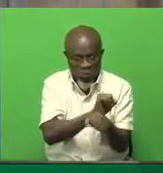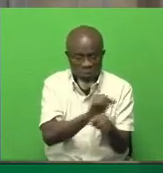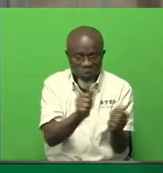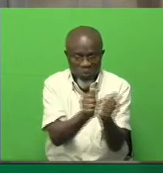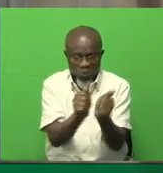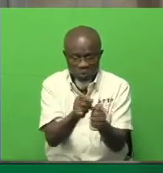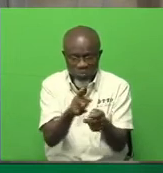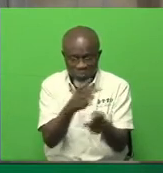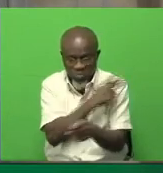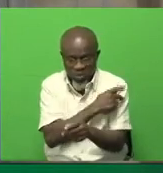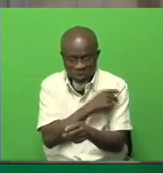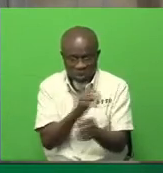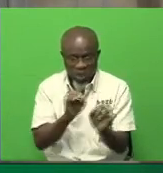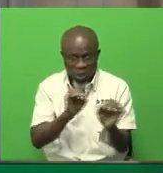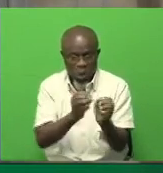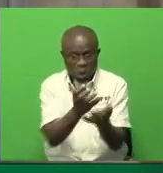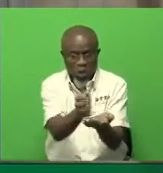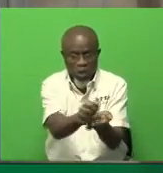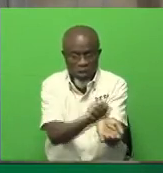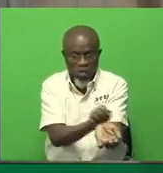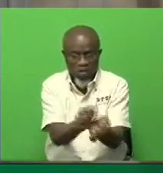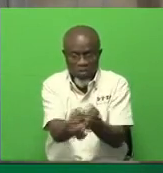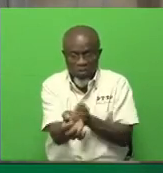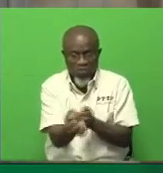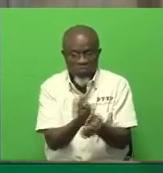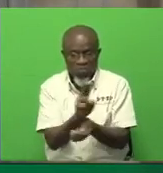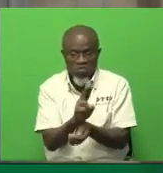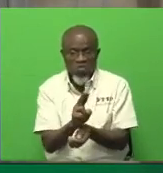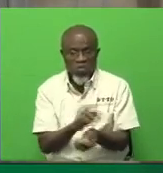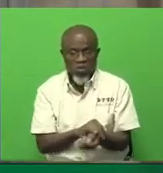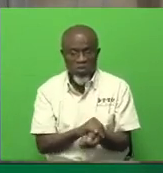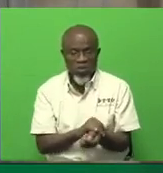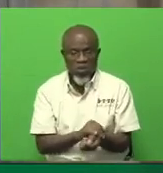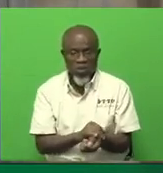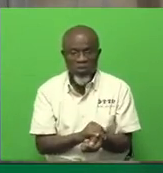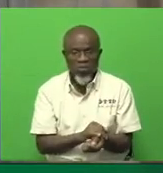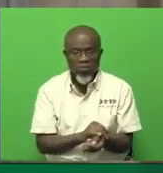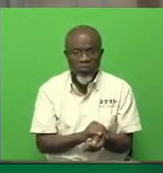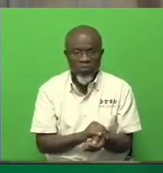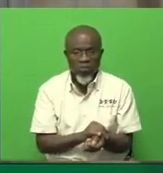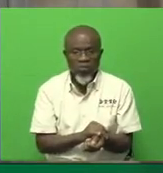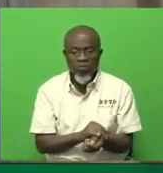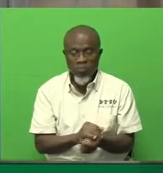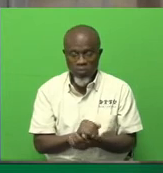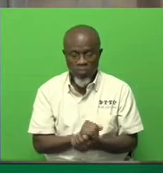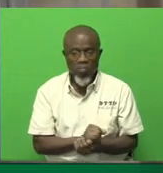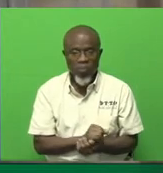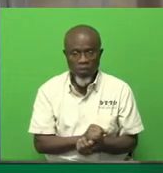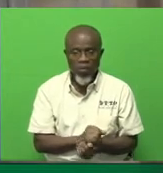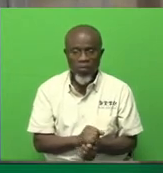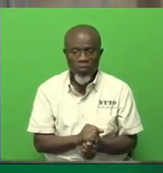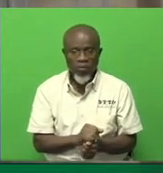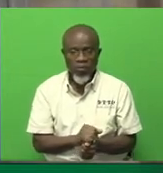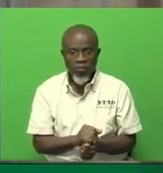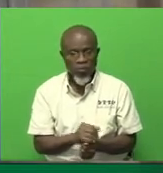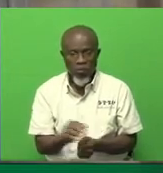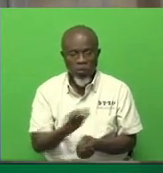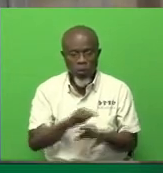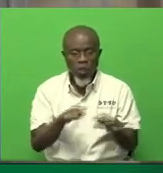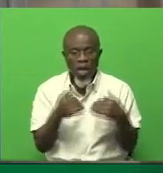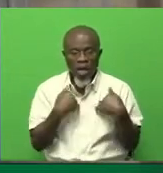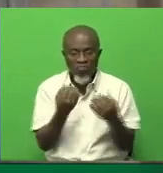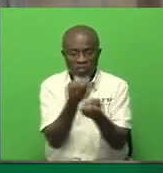is known of the circumstances an associate Associated factors related in the debts of our hospitals